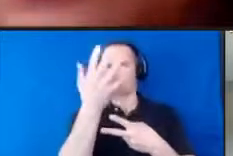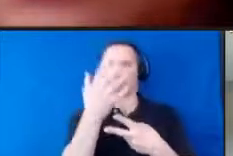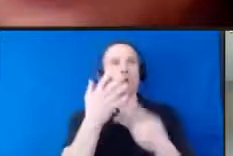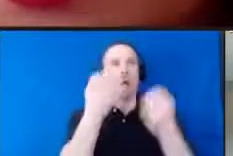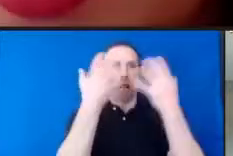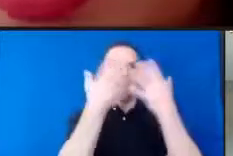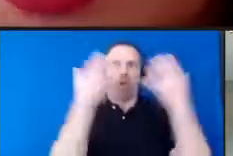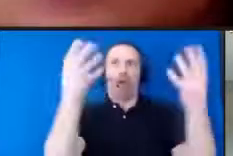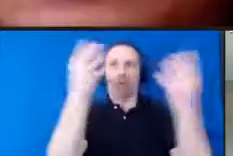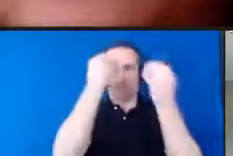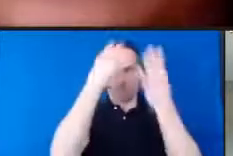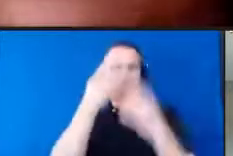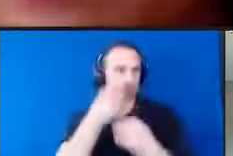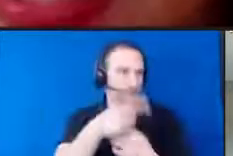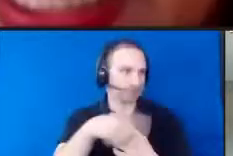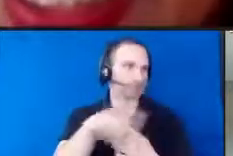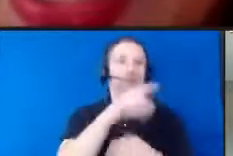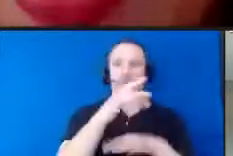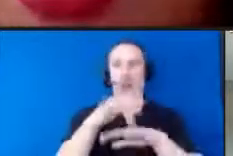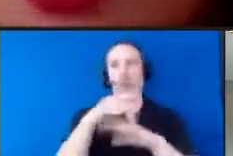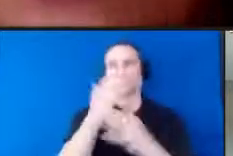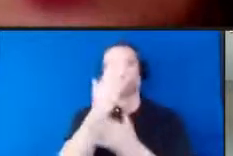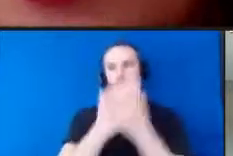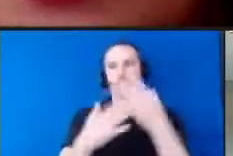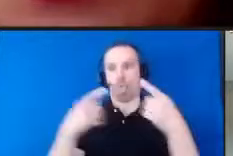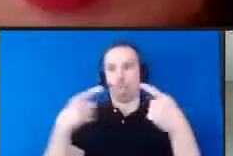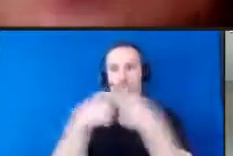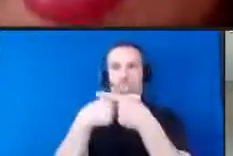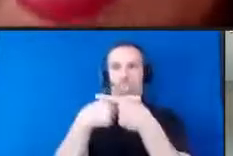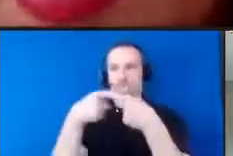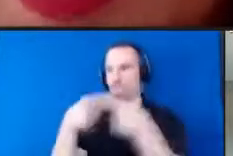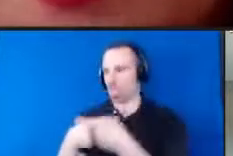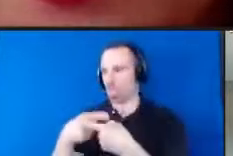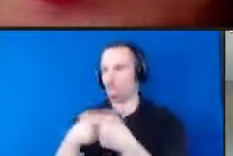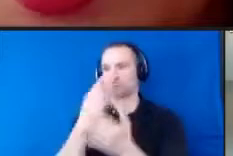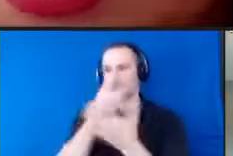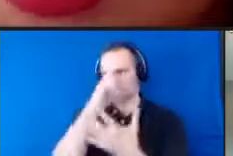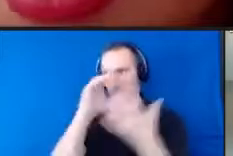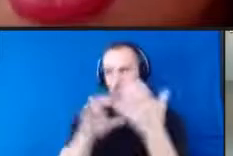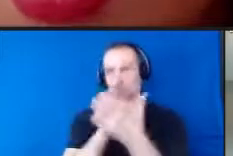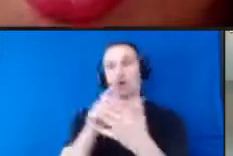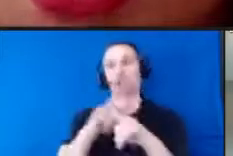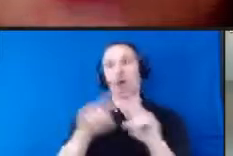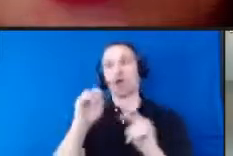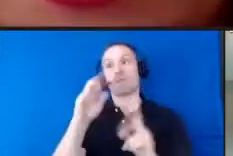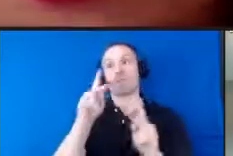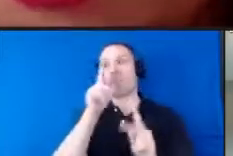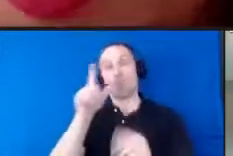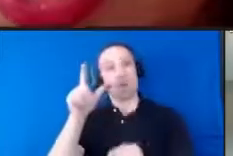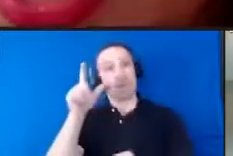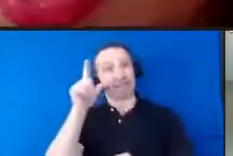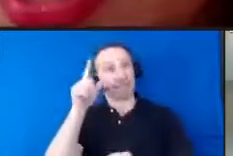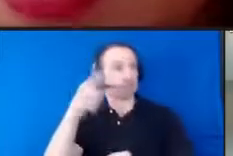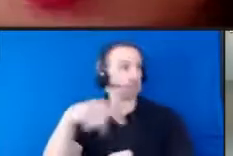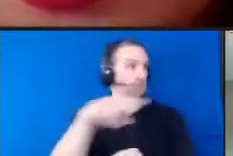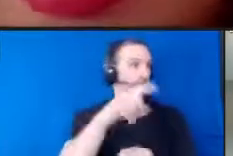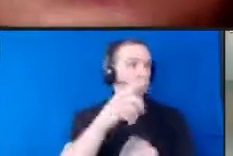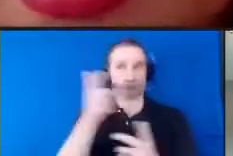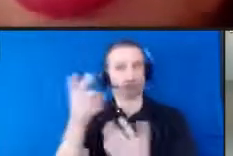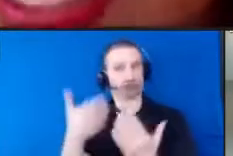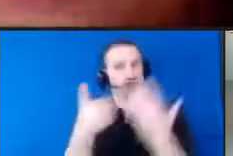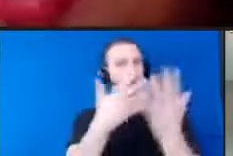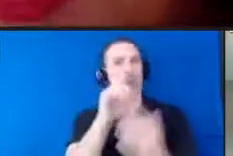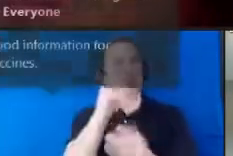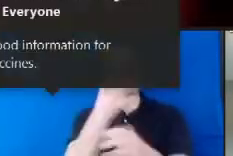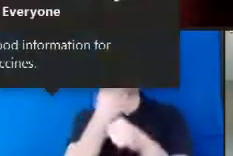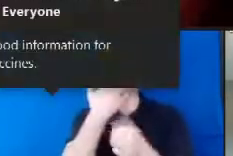of it can be confusing and some of it can be conflicting. Where do you recommend that people who are listening go for this information? Besides